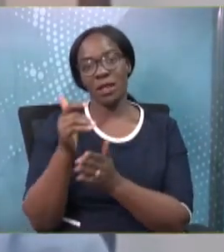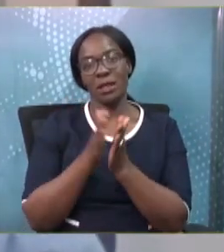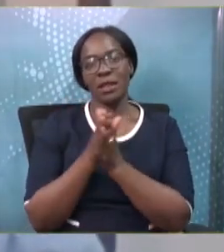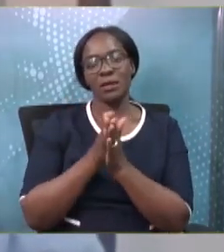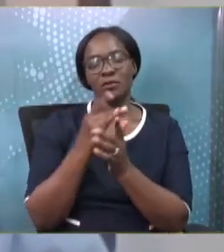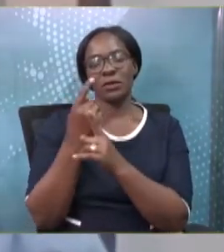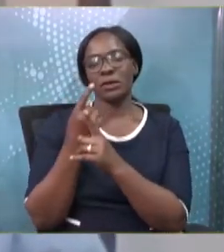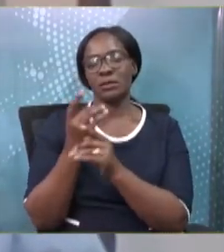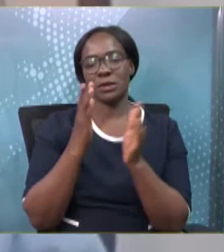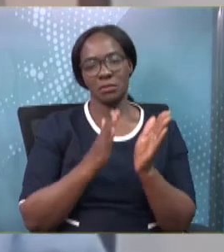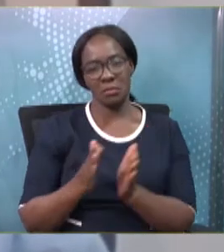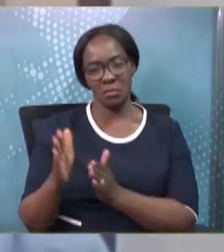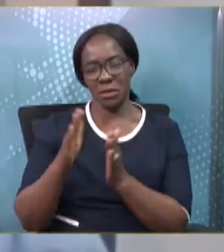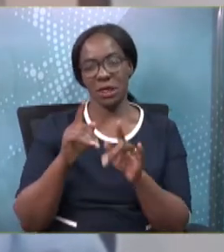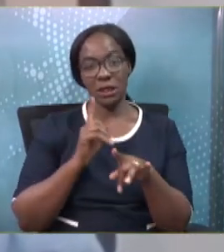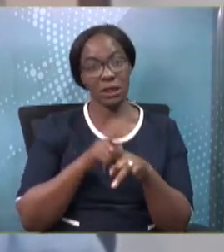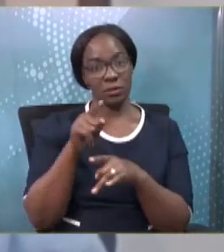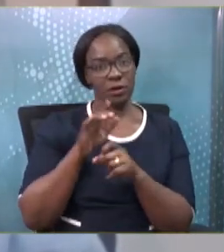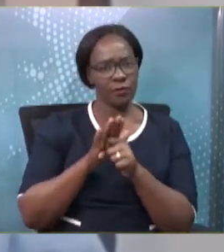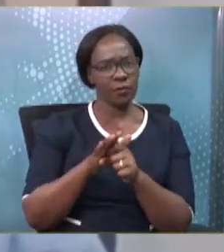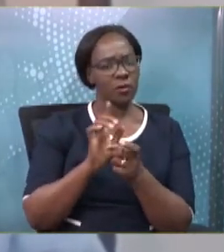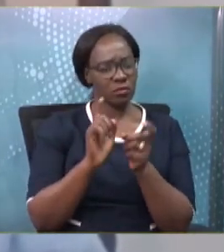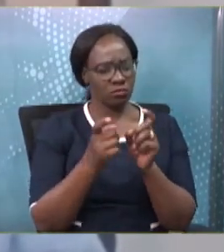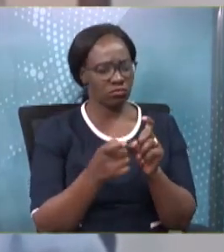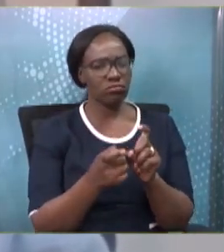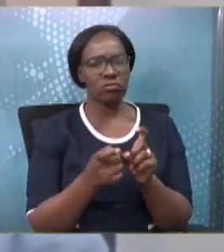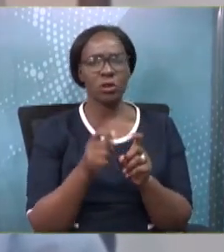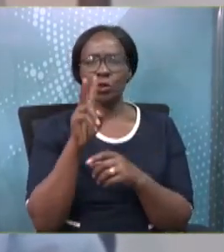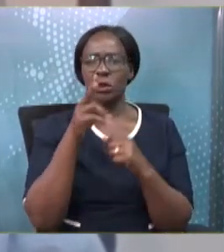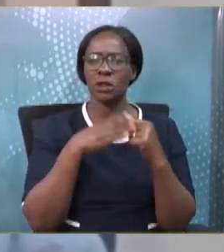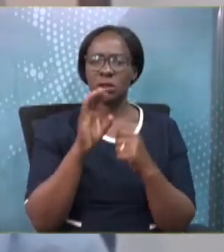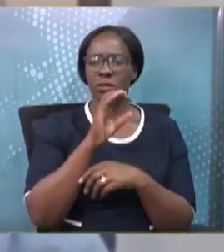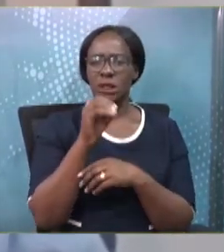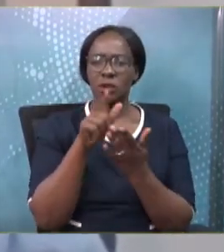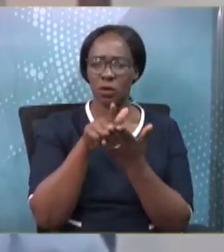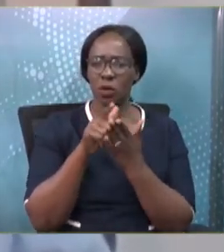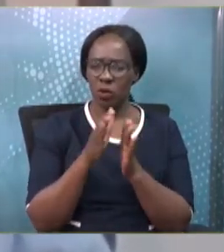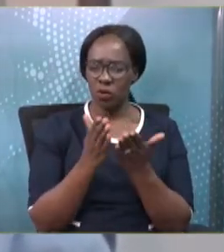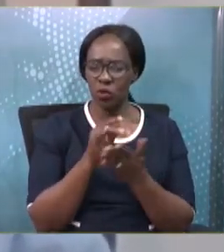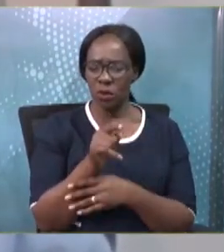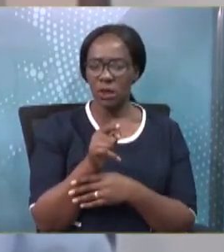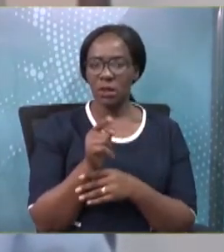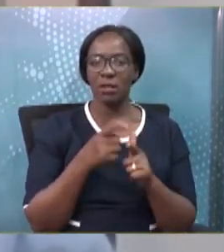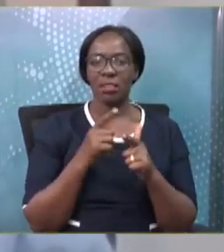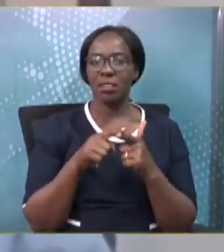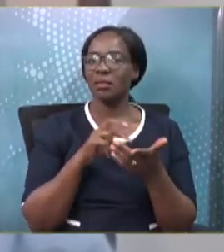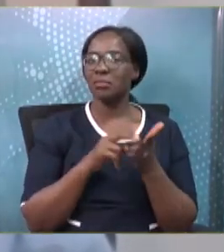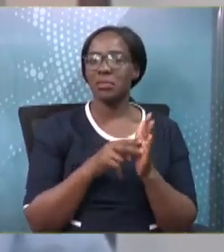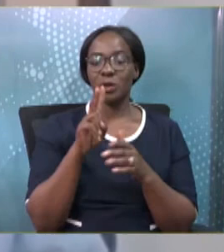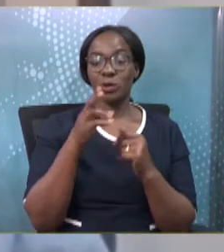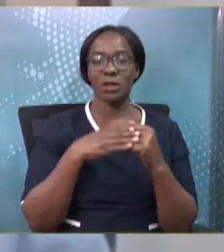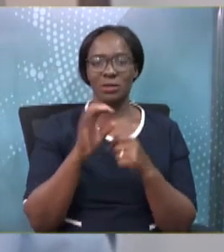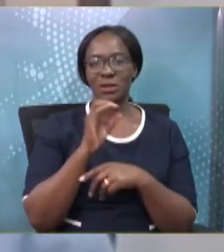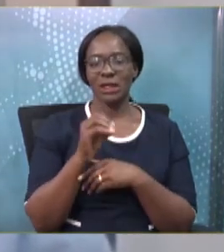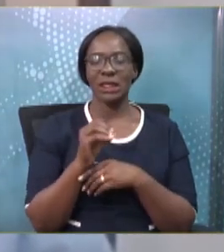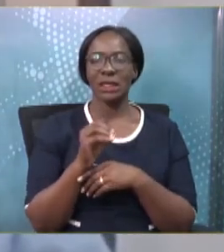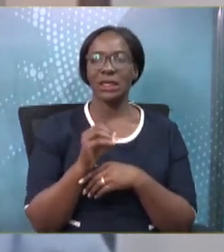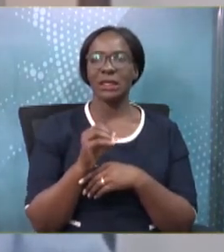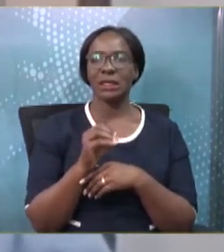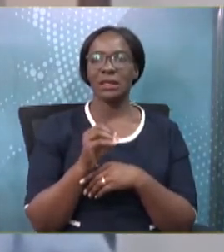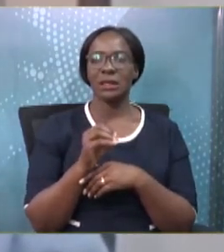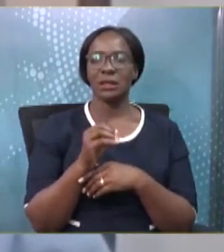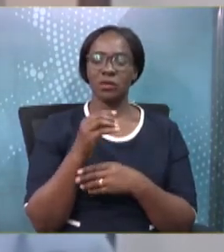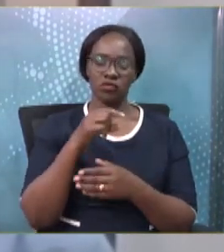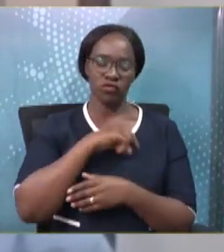various clients. And when you're forced to restructure close to 29% of your loan book, that means close to 29%